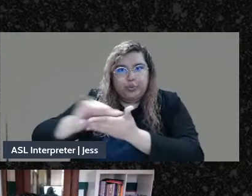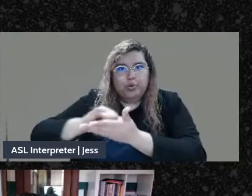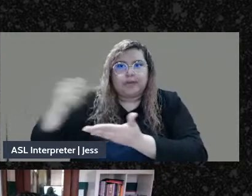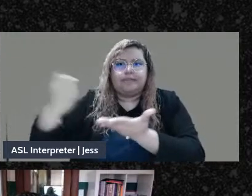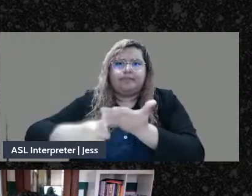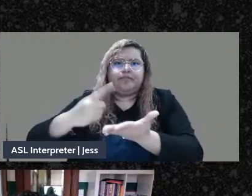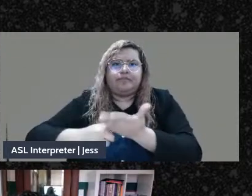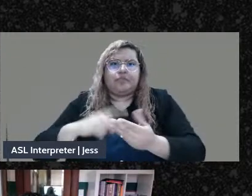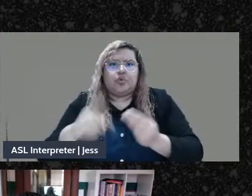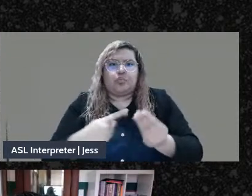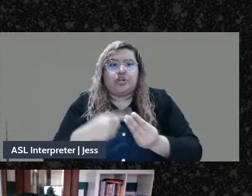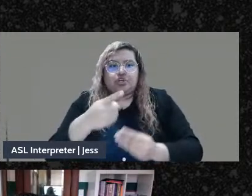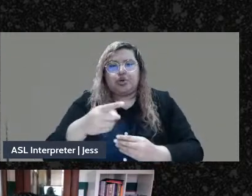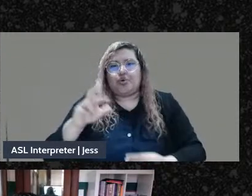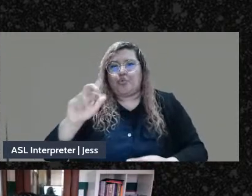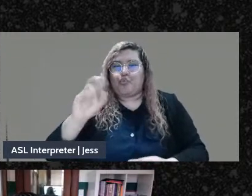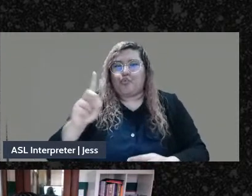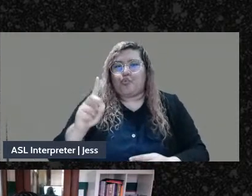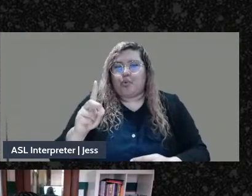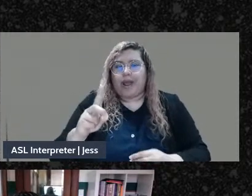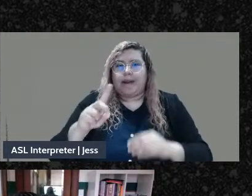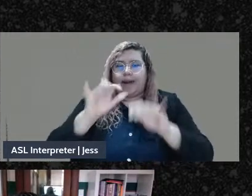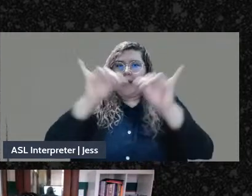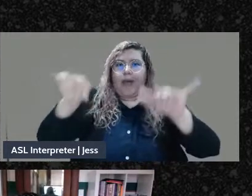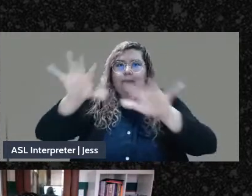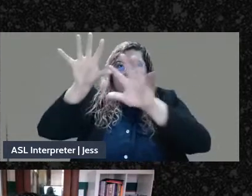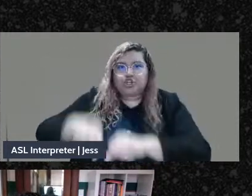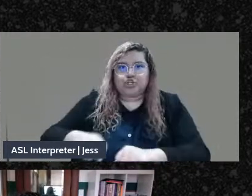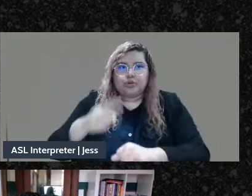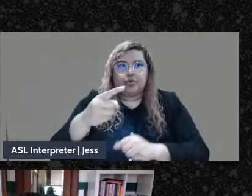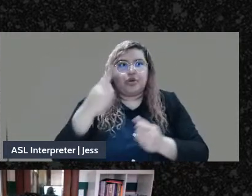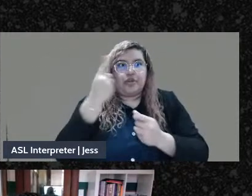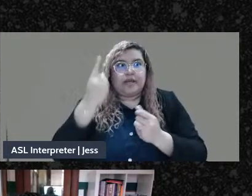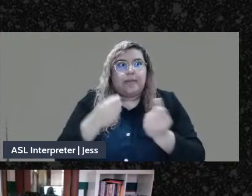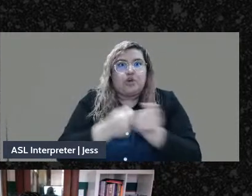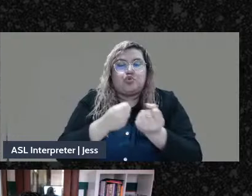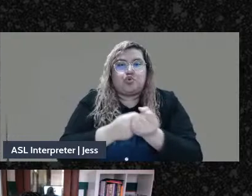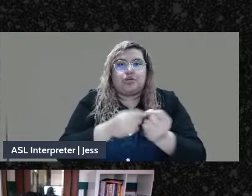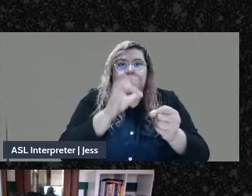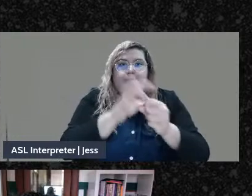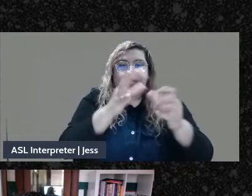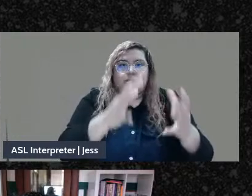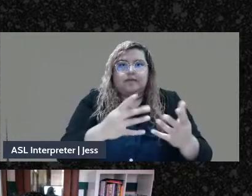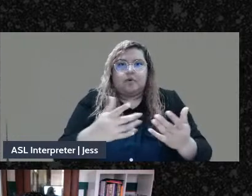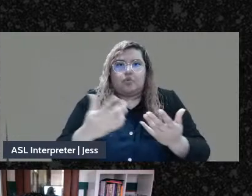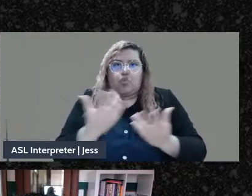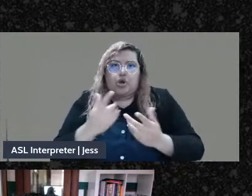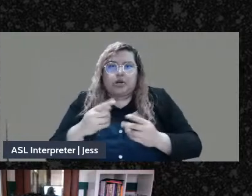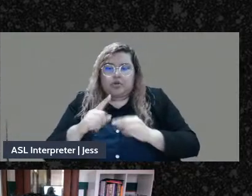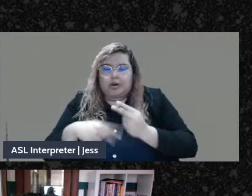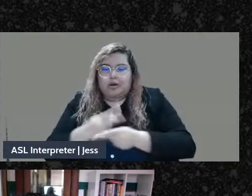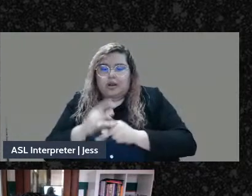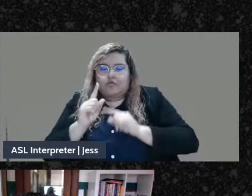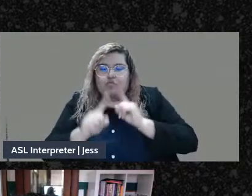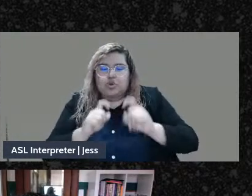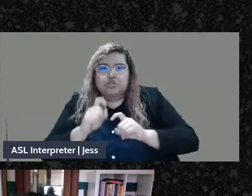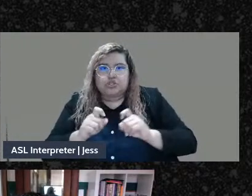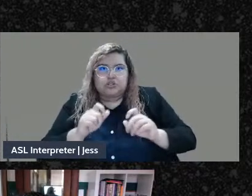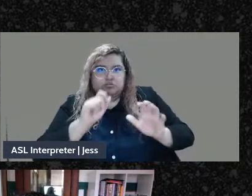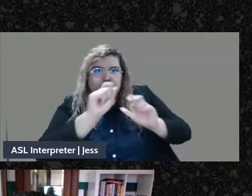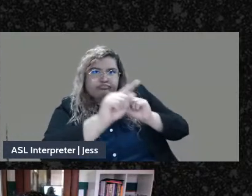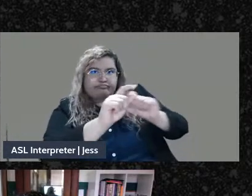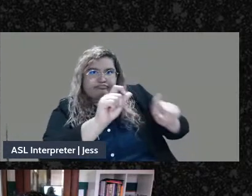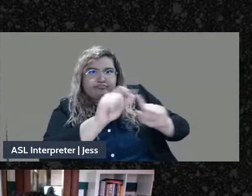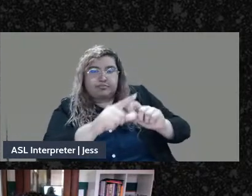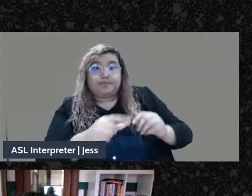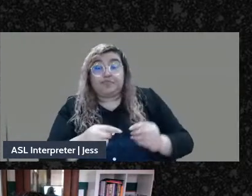a rad abolitionist organ or thinking about like endorsing an elected or what are the sorts of questions you ask? And a couple of